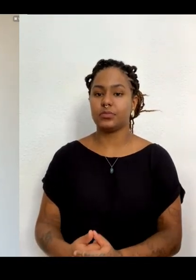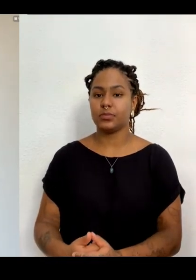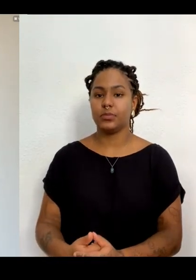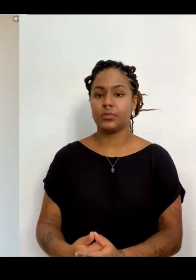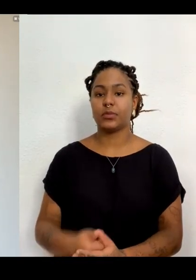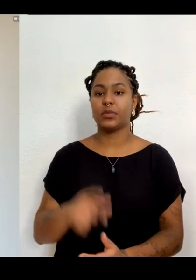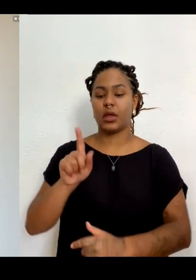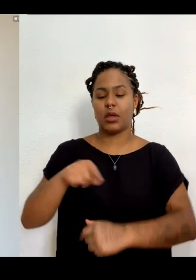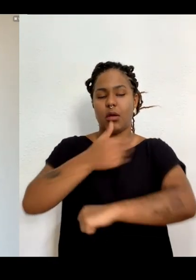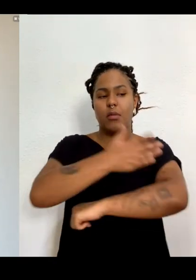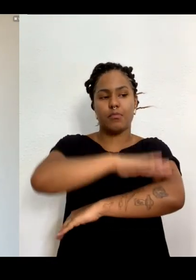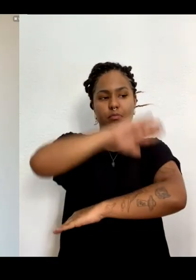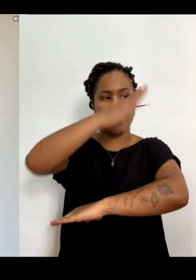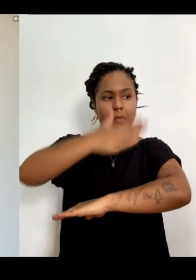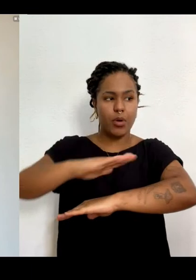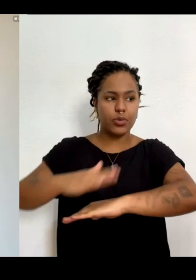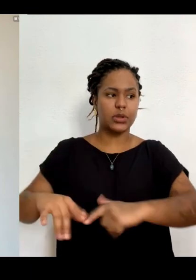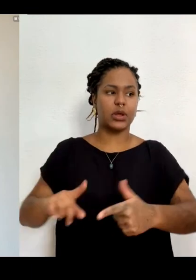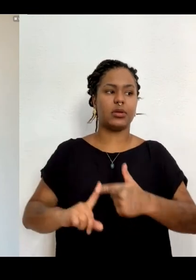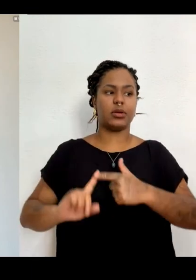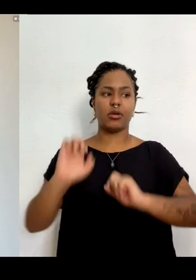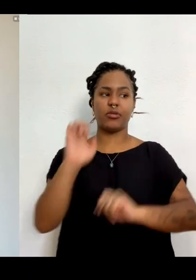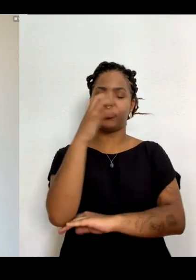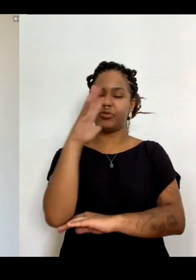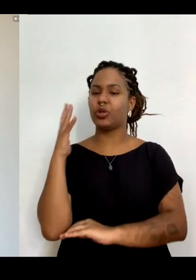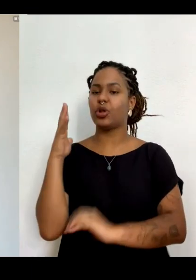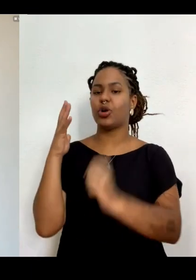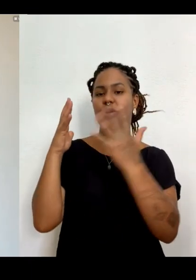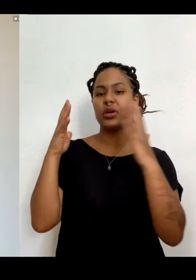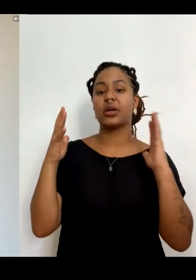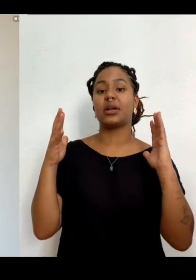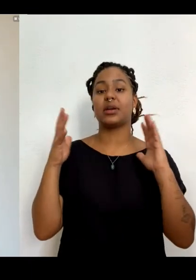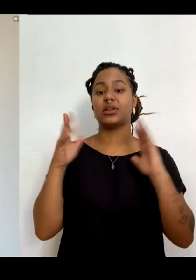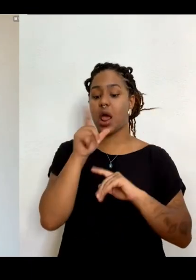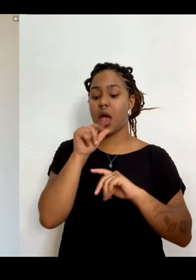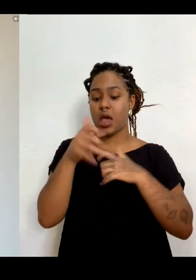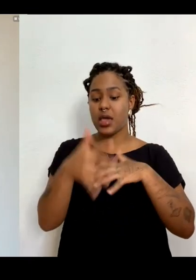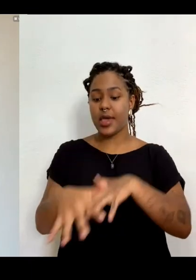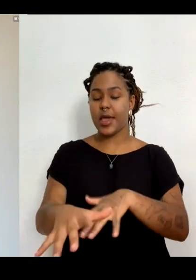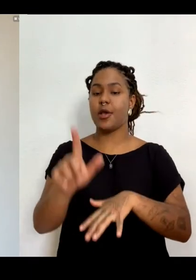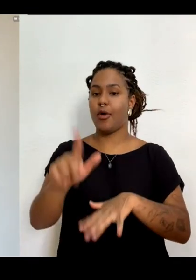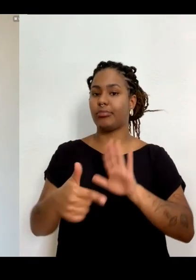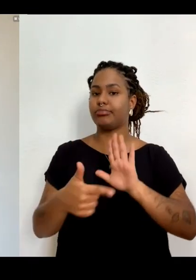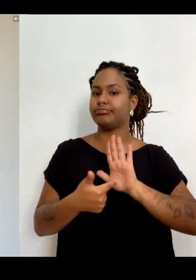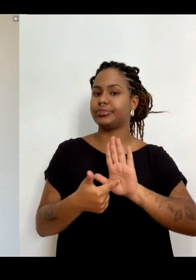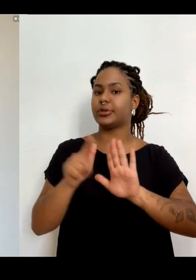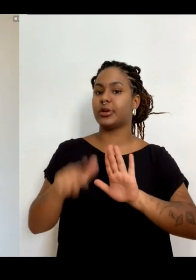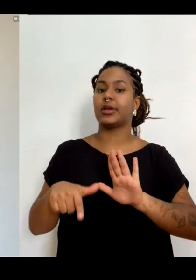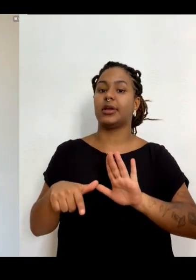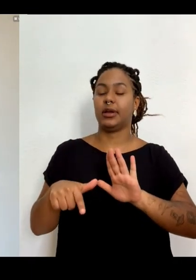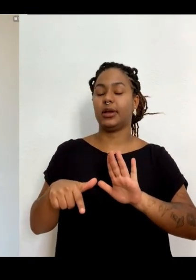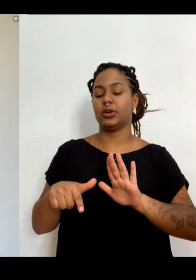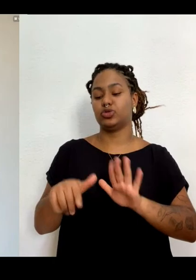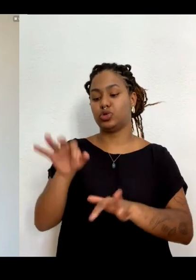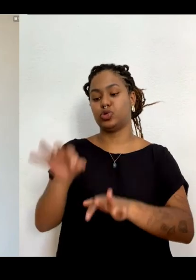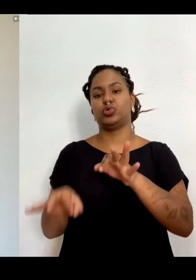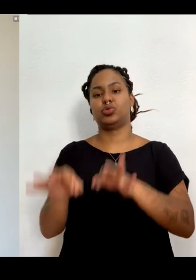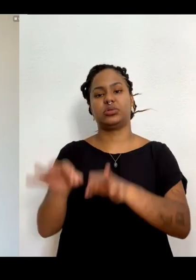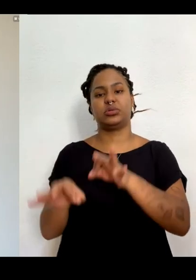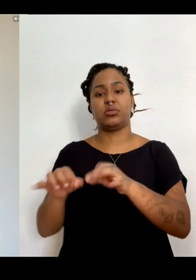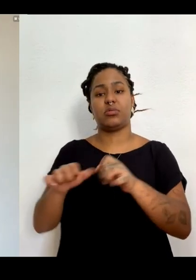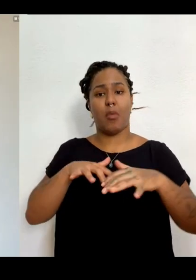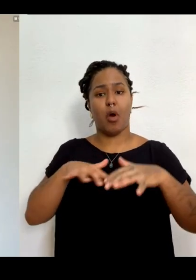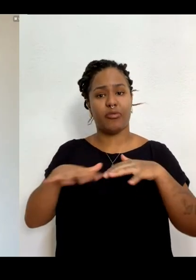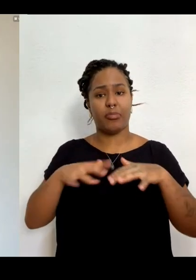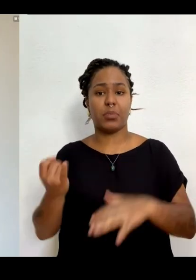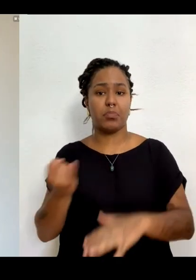um recognized as legal persons um I think it's a very important move but sometimes I I wonder why do we need to